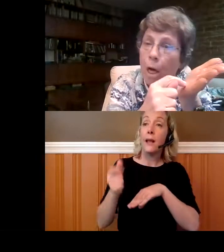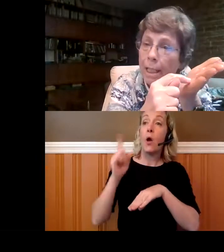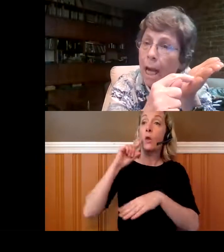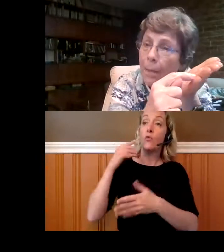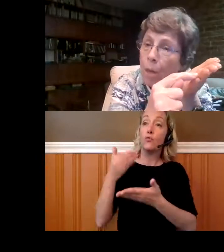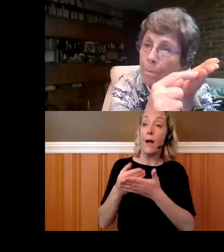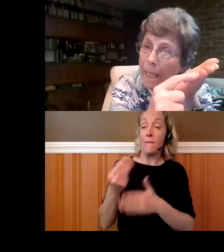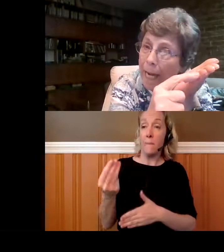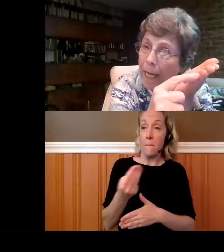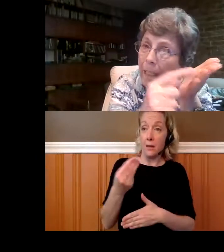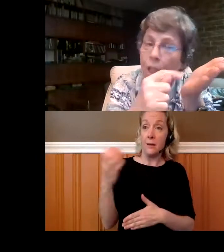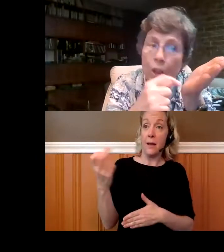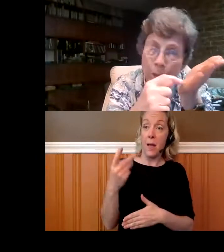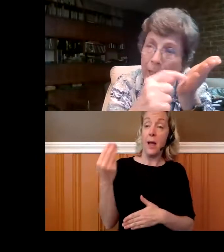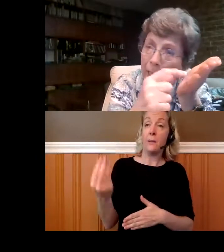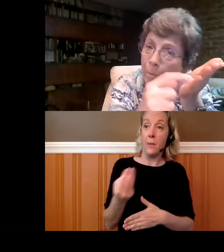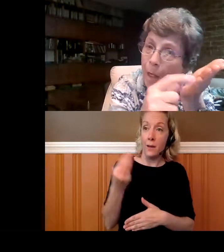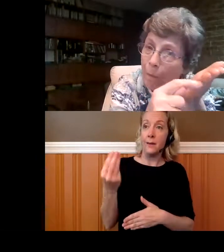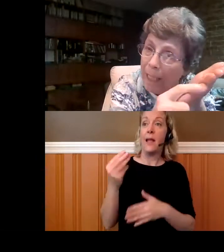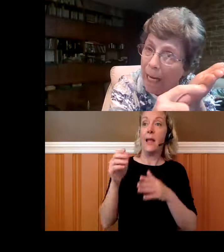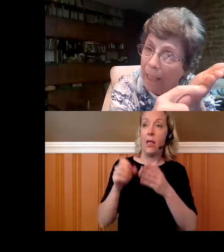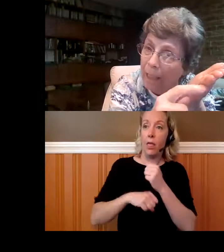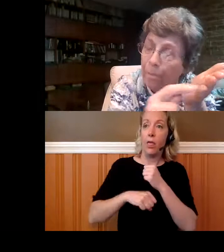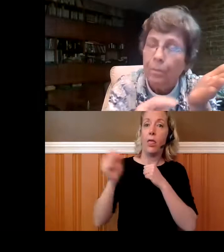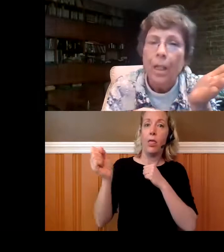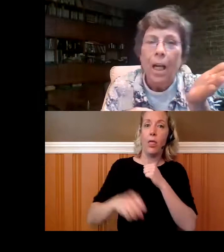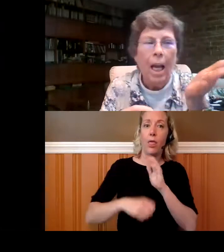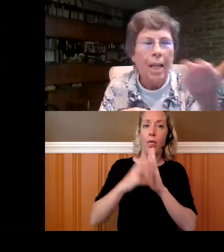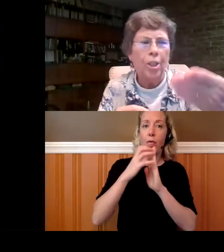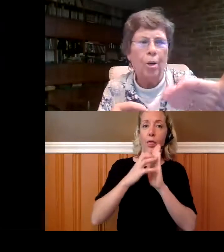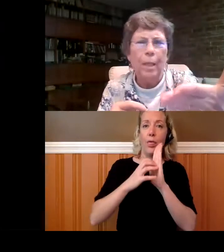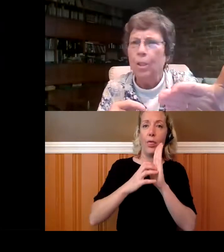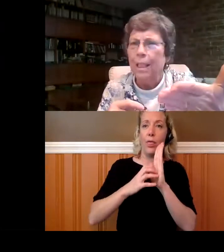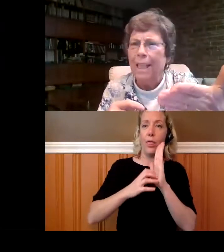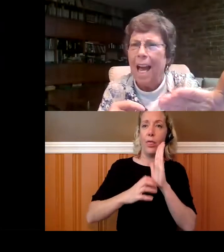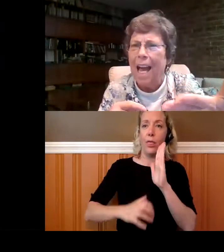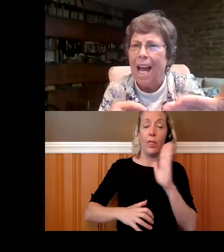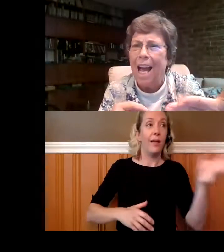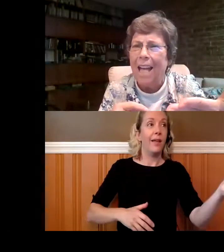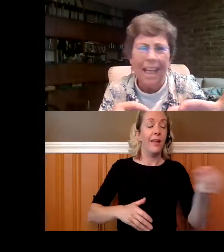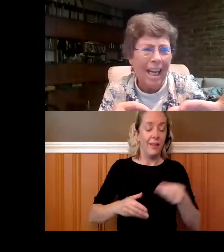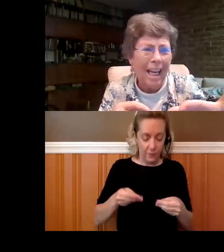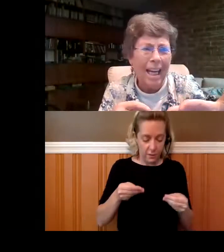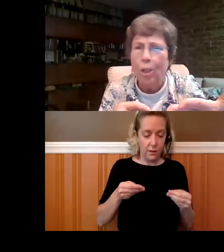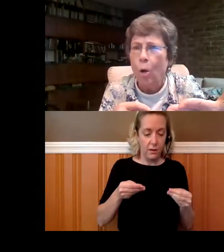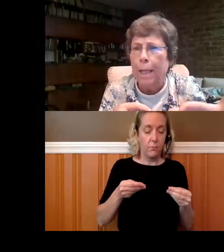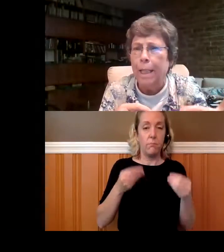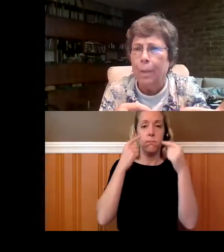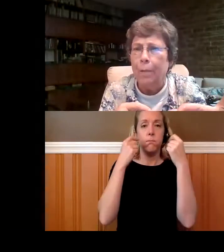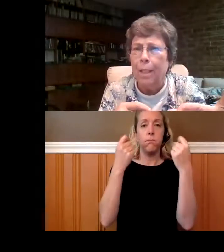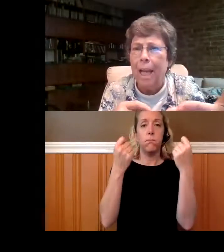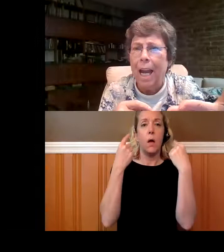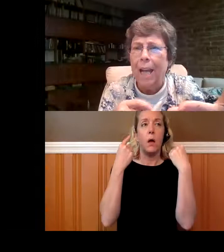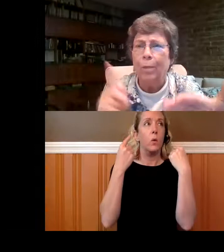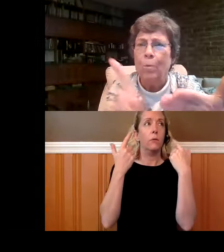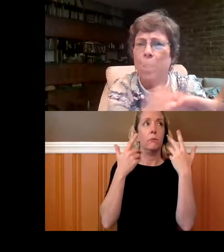Monday. And so he looked at that and had no idea what they were saying. So he wandered around the aisles for about half an hour. And then I said, all